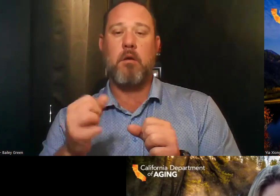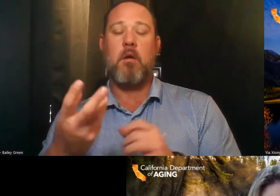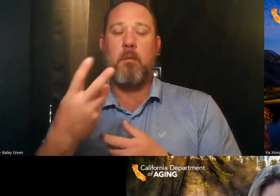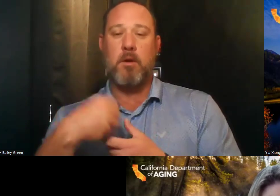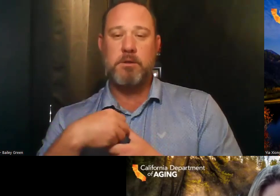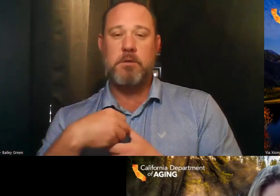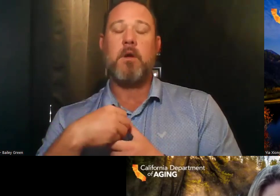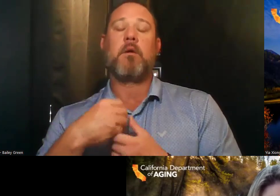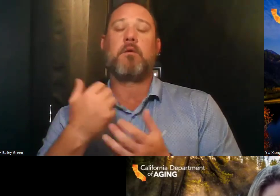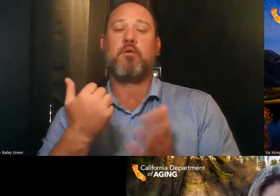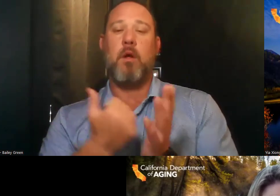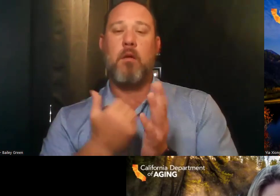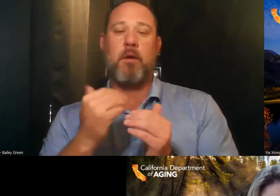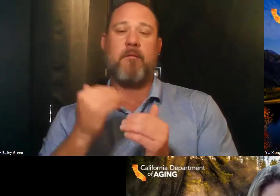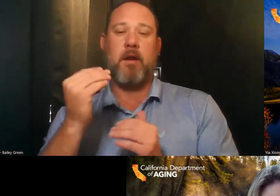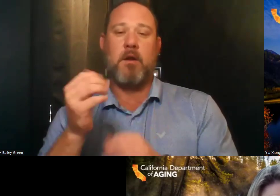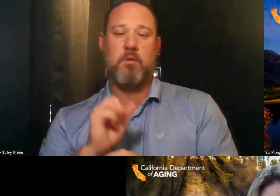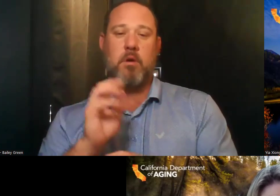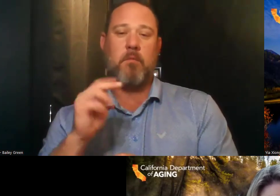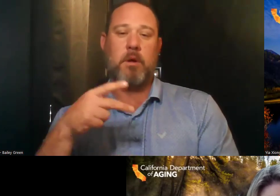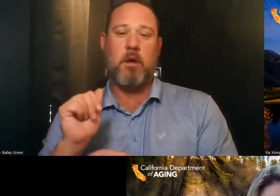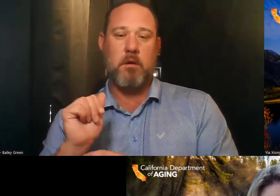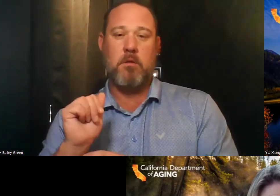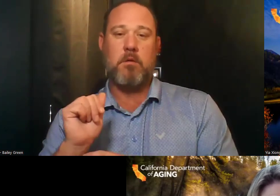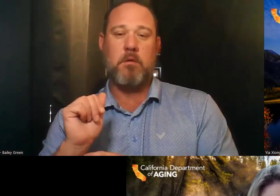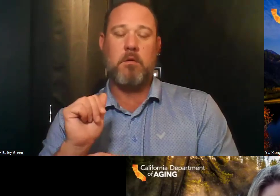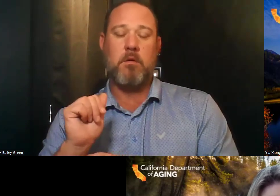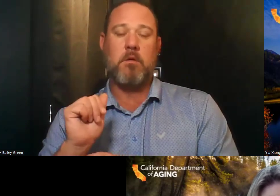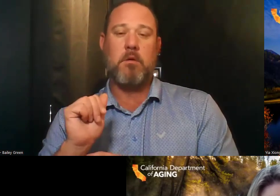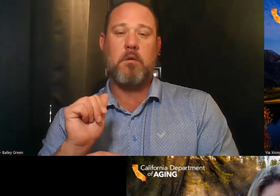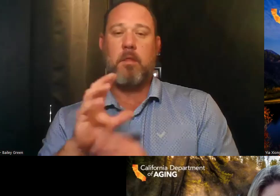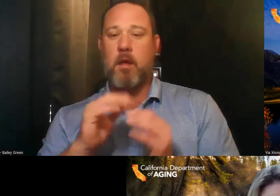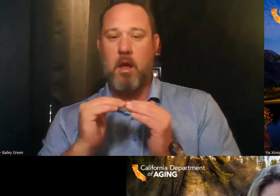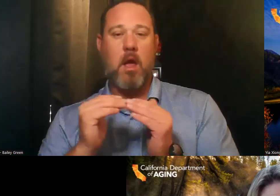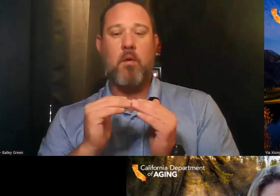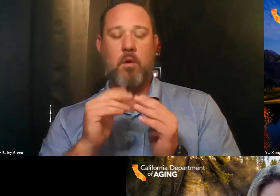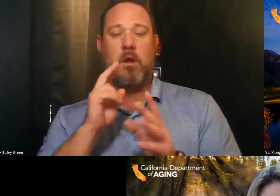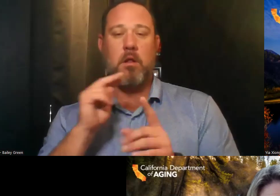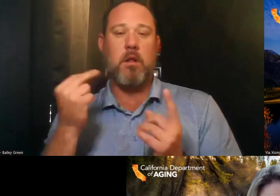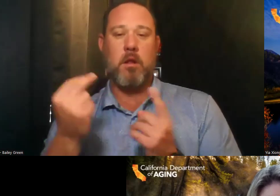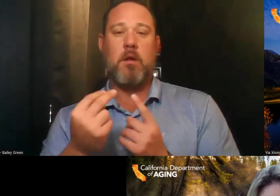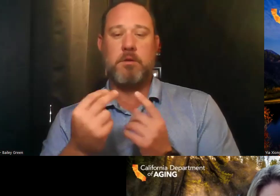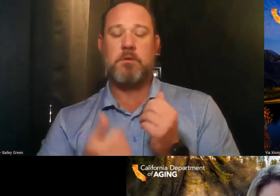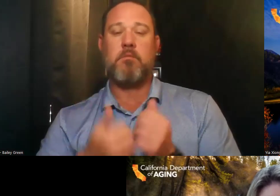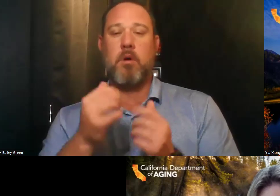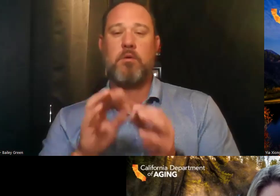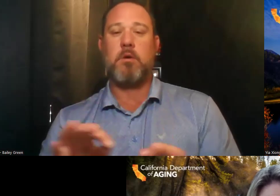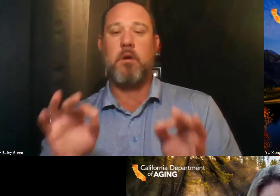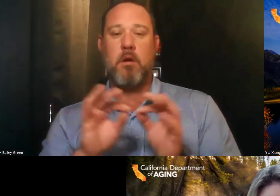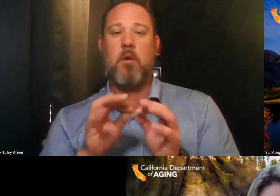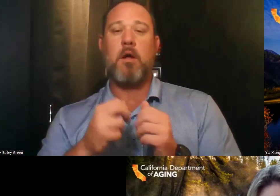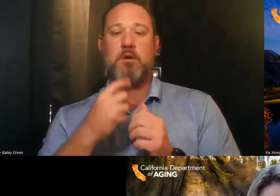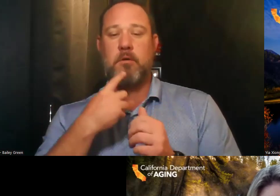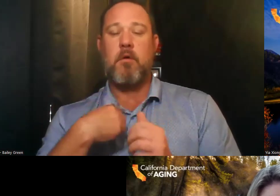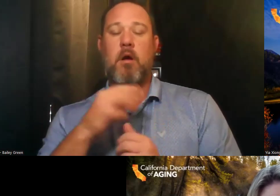participate in to help advance the work of the MPA with an equity lens, because it's probably the most important issue for